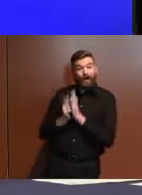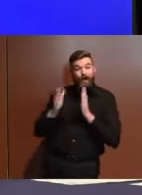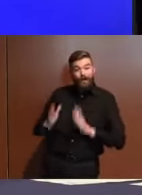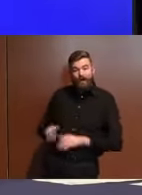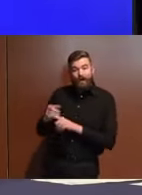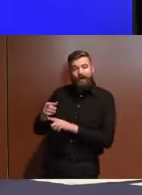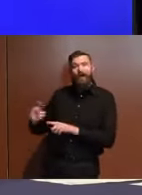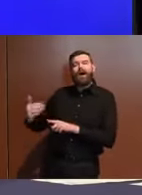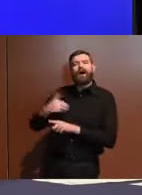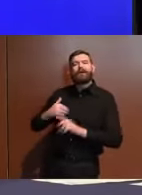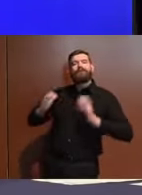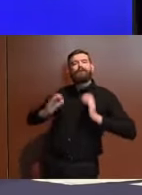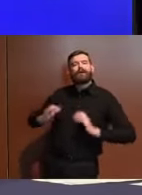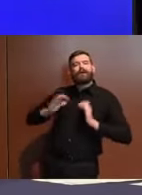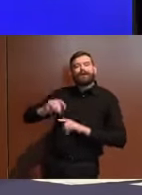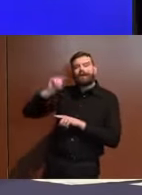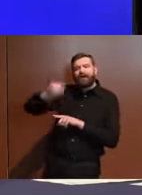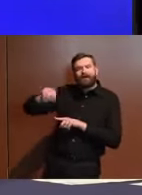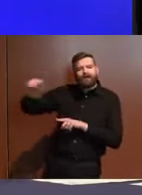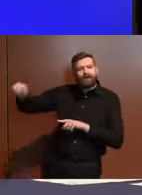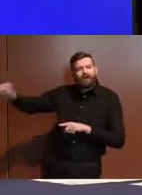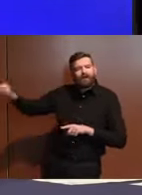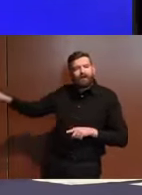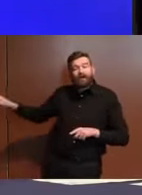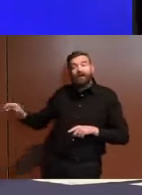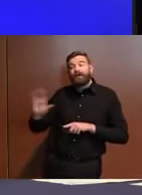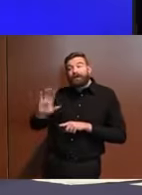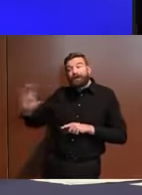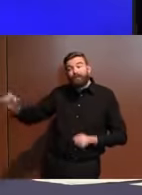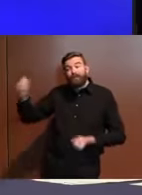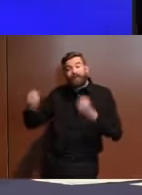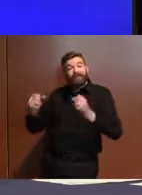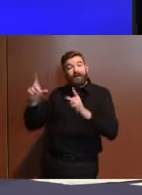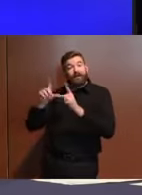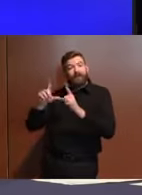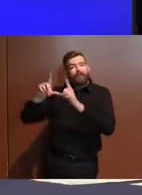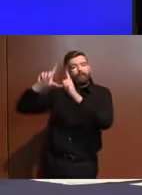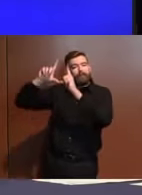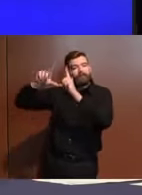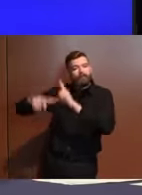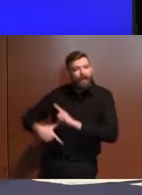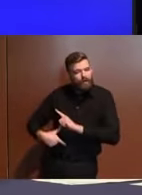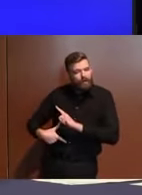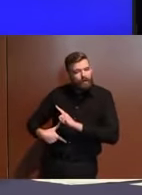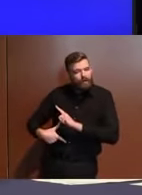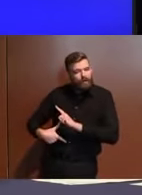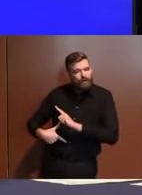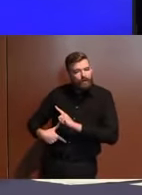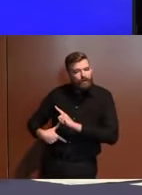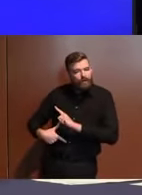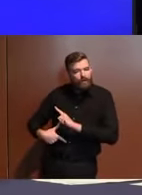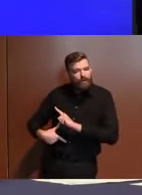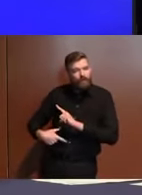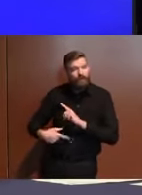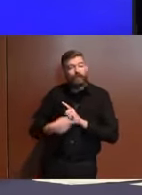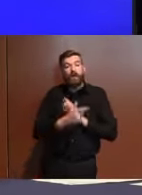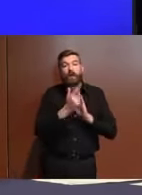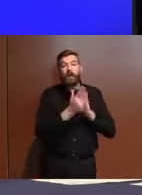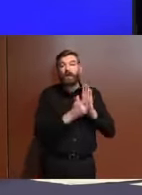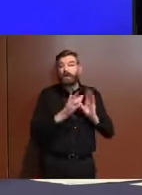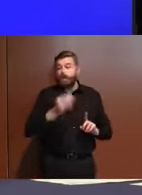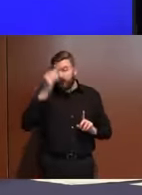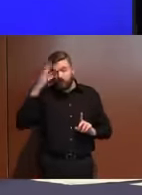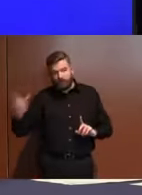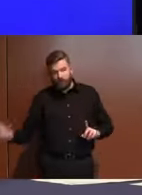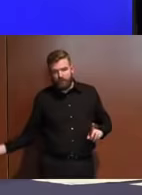licenses suspended by the court. She has no answers for her clients besides go to the MVC. MVC offices are closed. This is a driver's